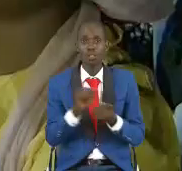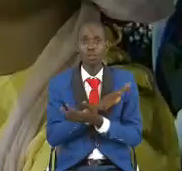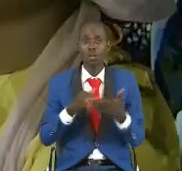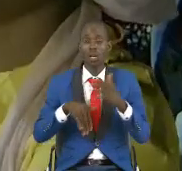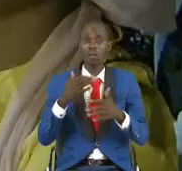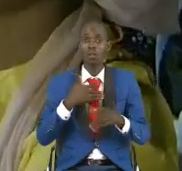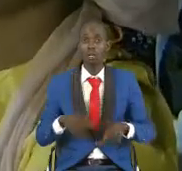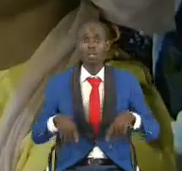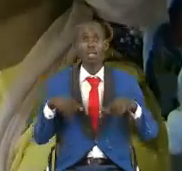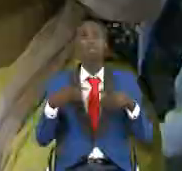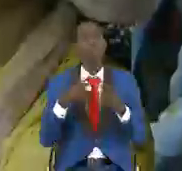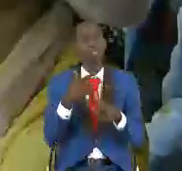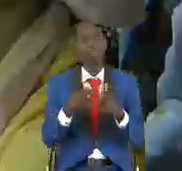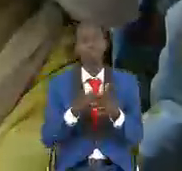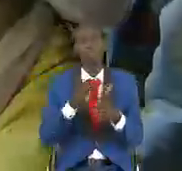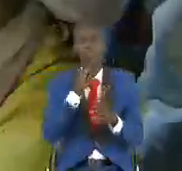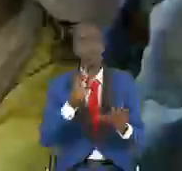done. P,